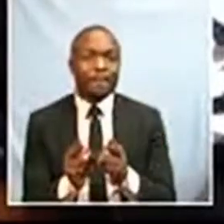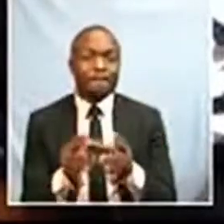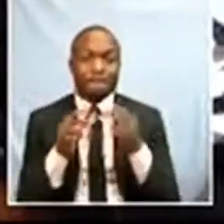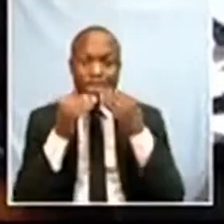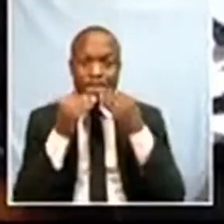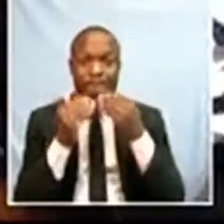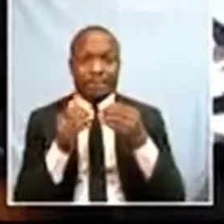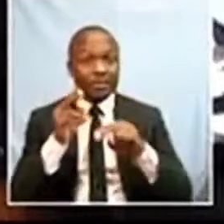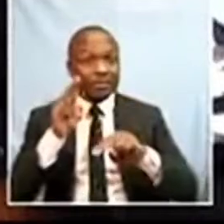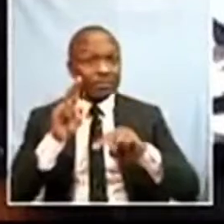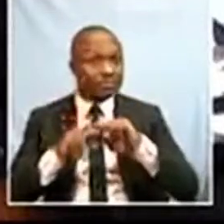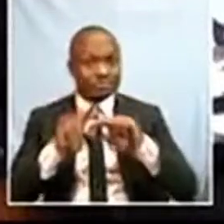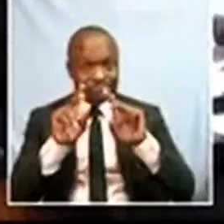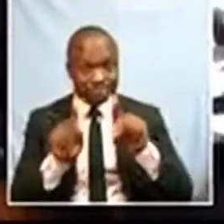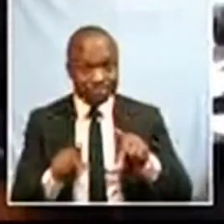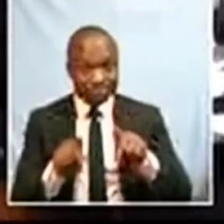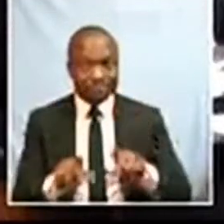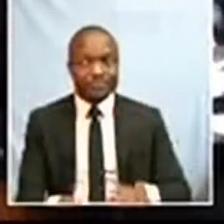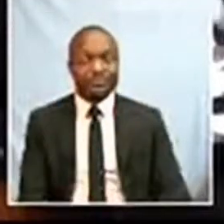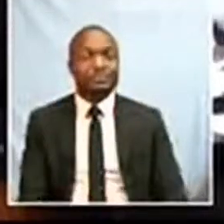Thank you, Chair.